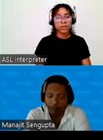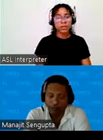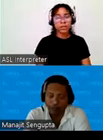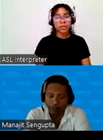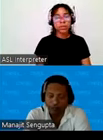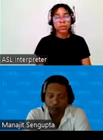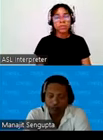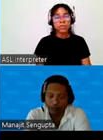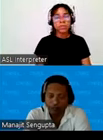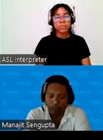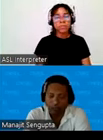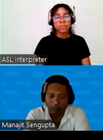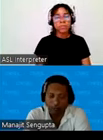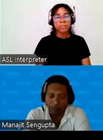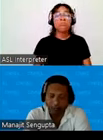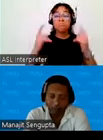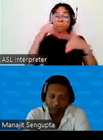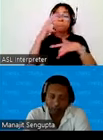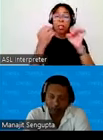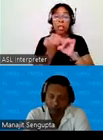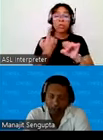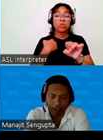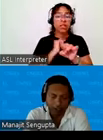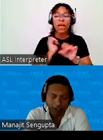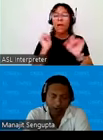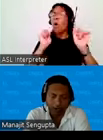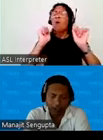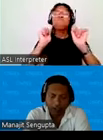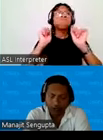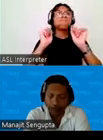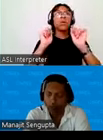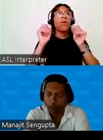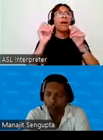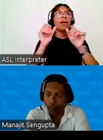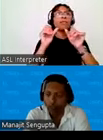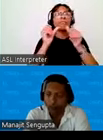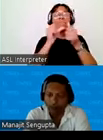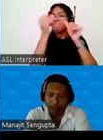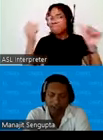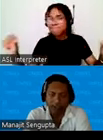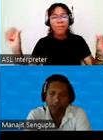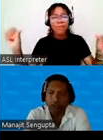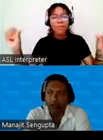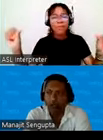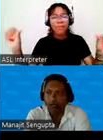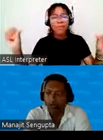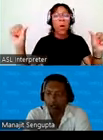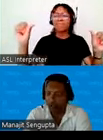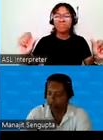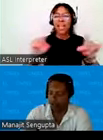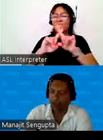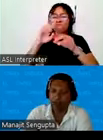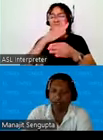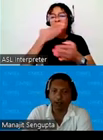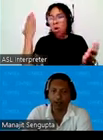So rest assured that we are looking at all possible sources of renewable energy for the study.